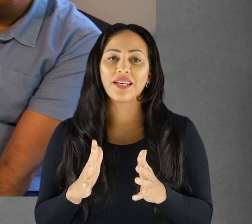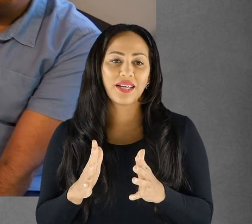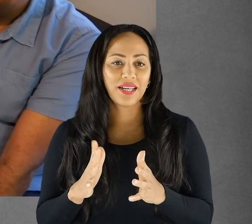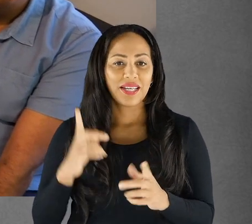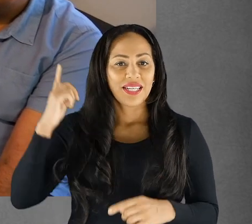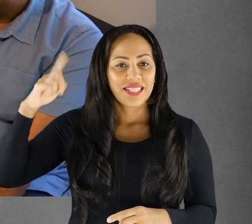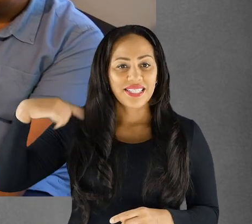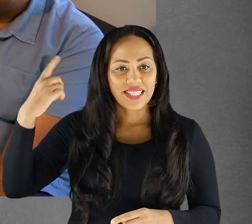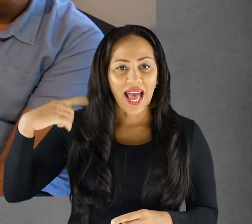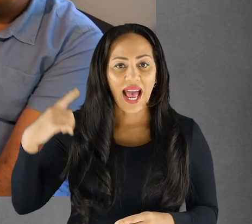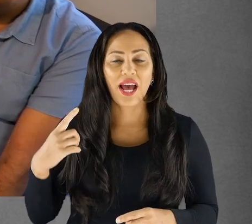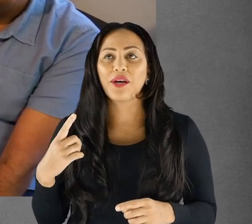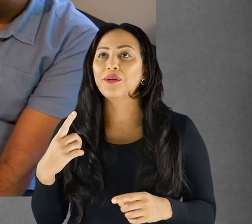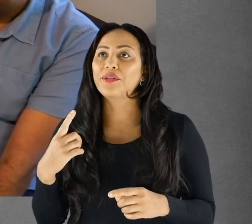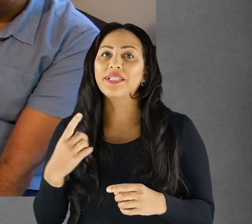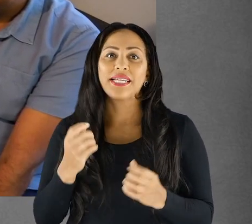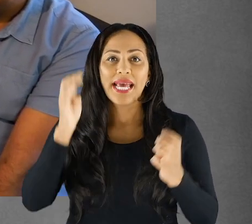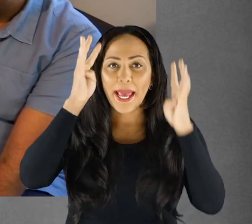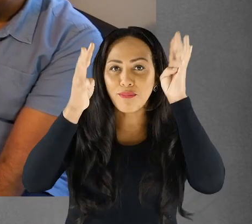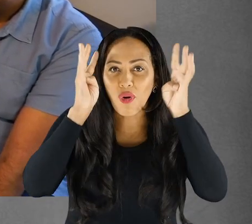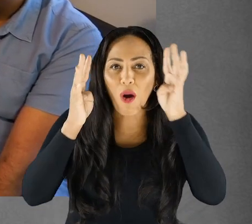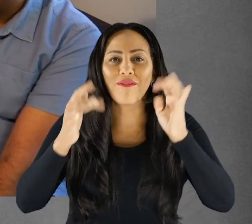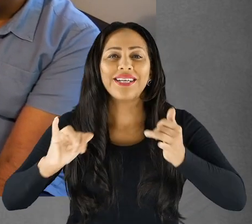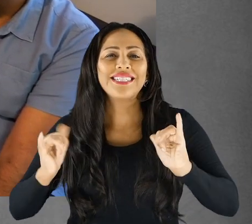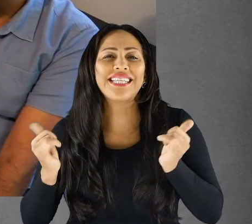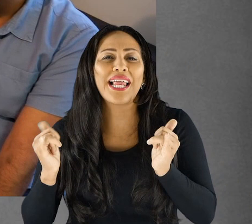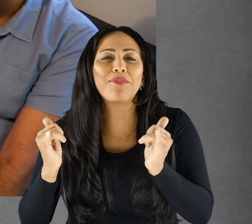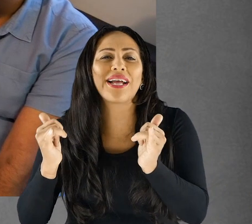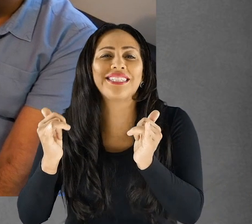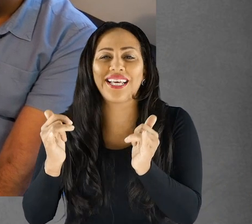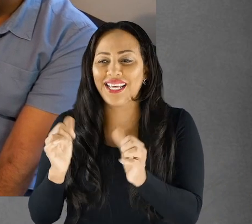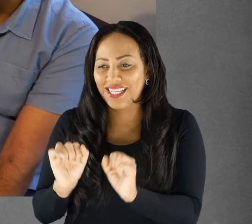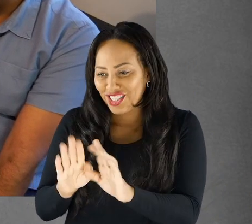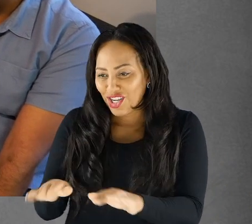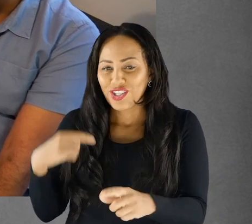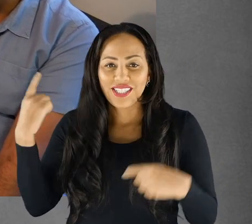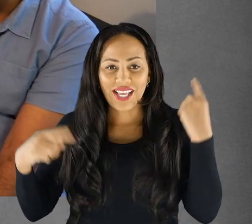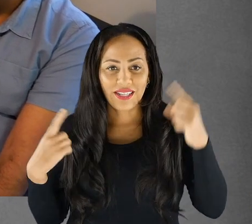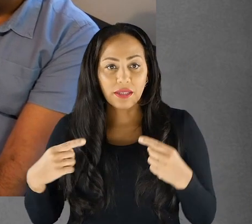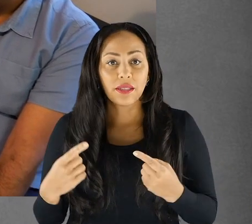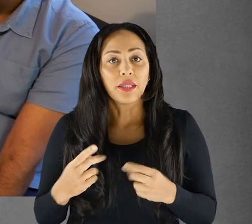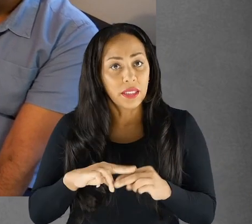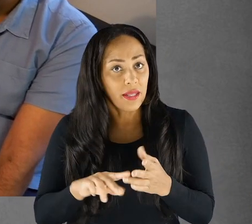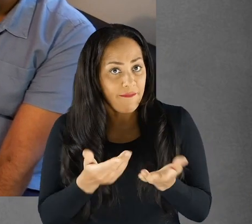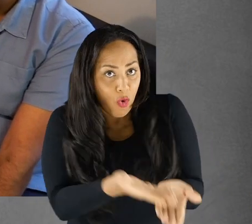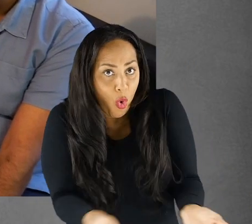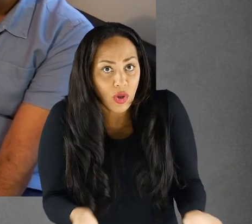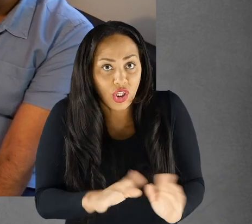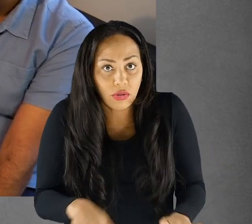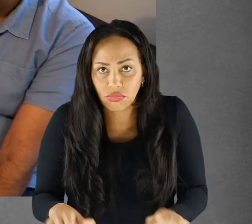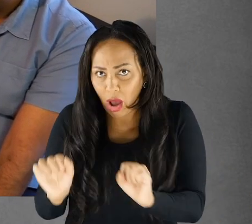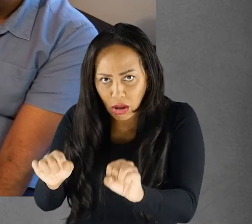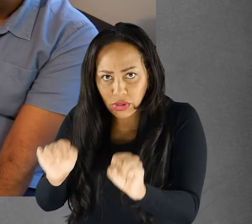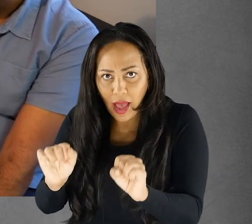and it's celebrating the sounds that children make. Yeah. So I do feel like for children, which is and amazing. It was for early years. You could bring